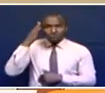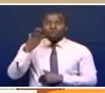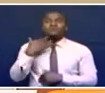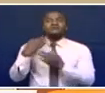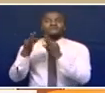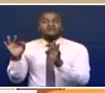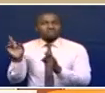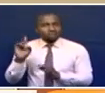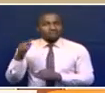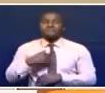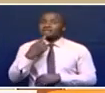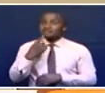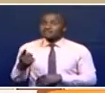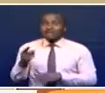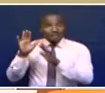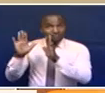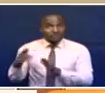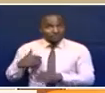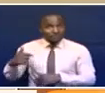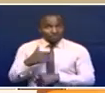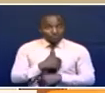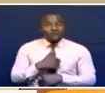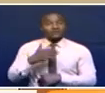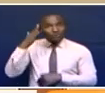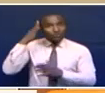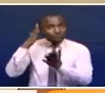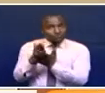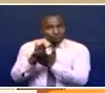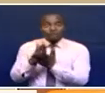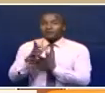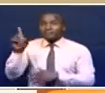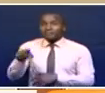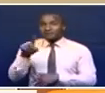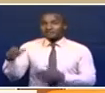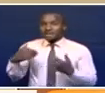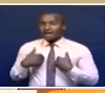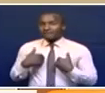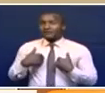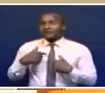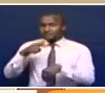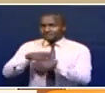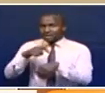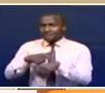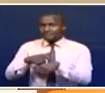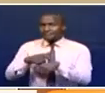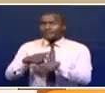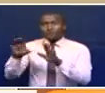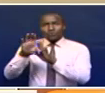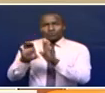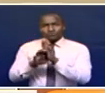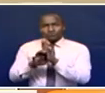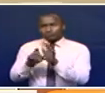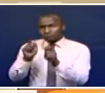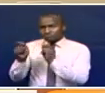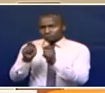said it is important that we recognize we made a mistake when we did not bring about the constitutional